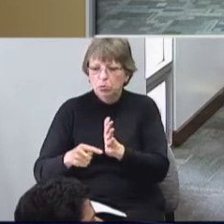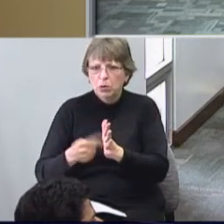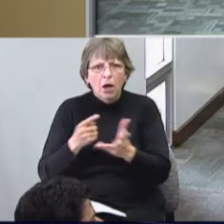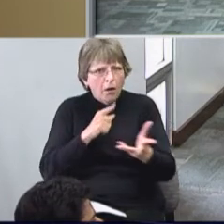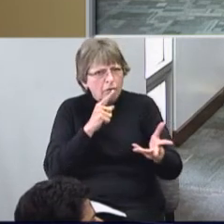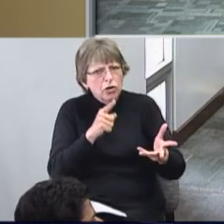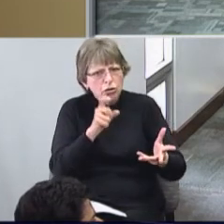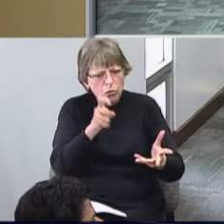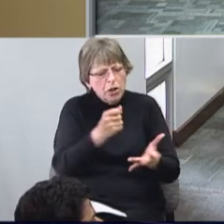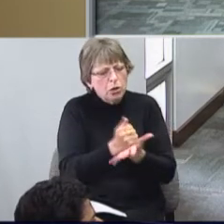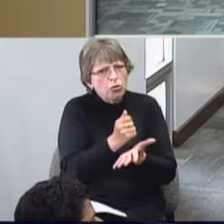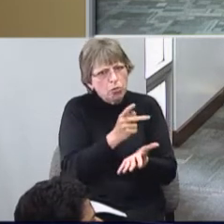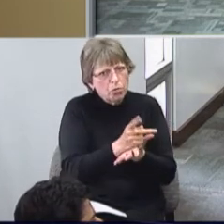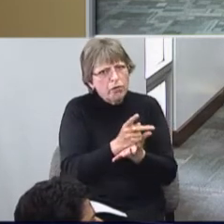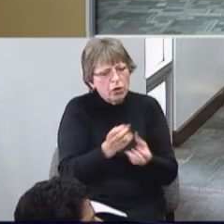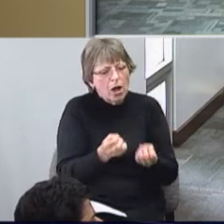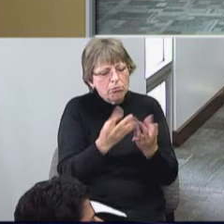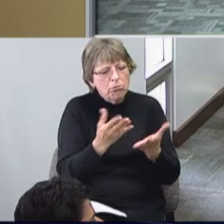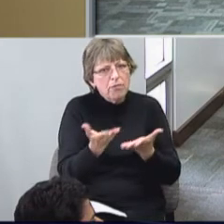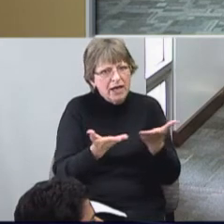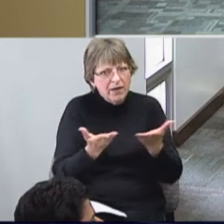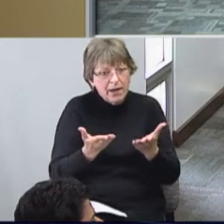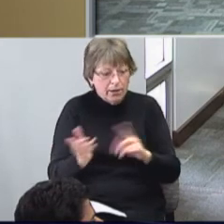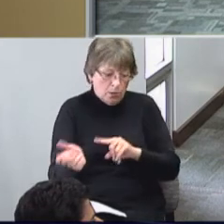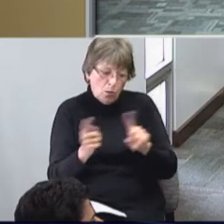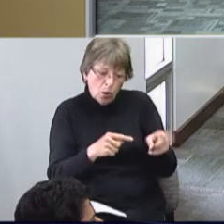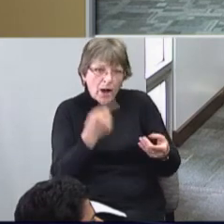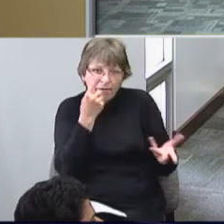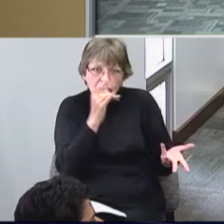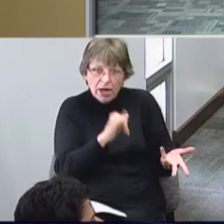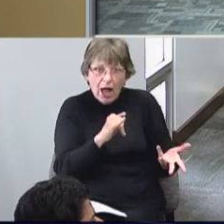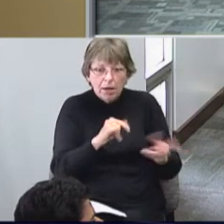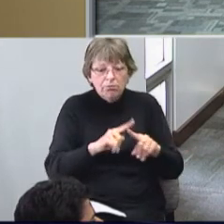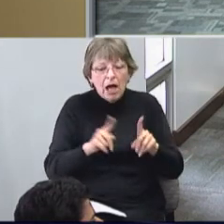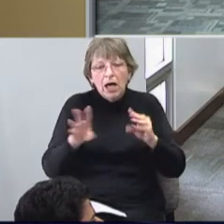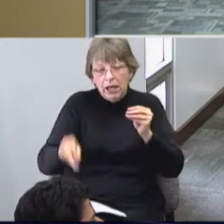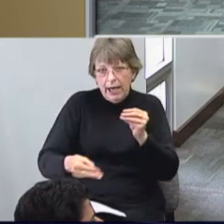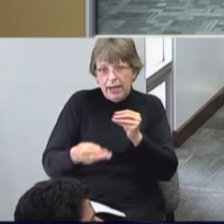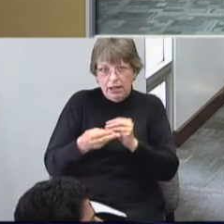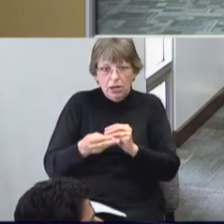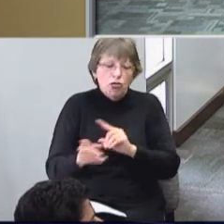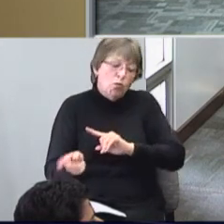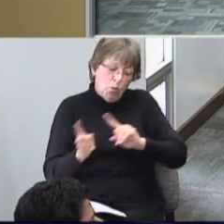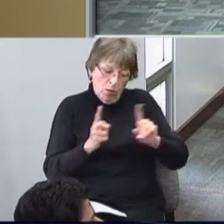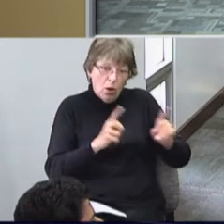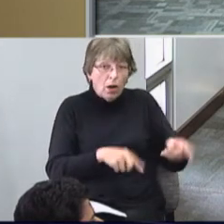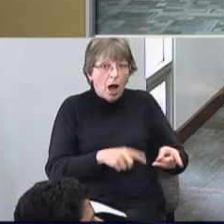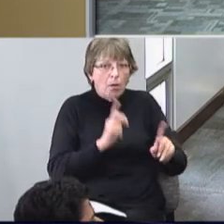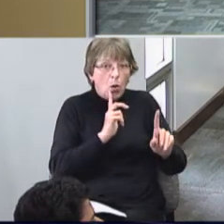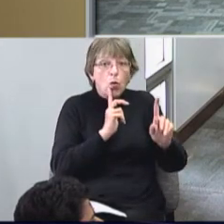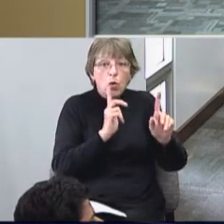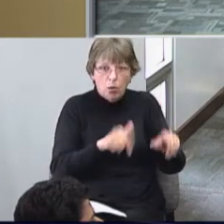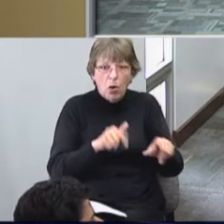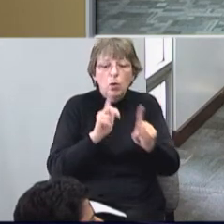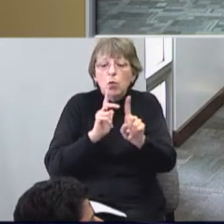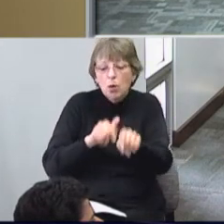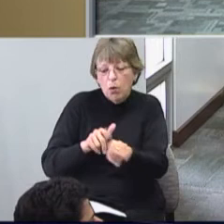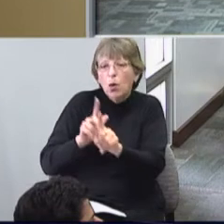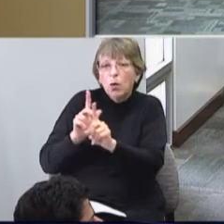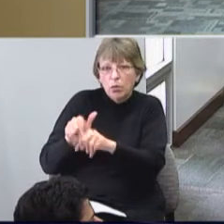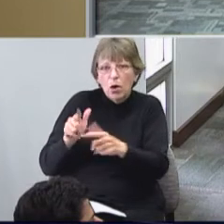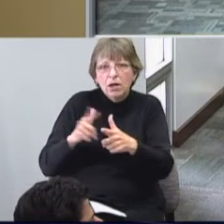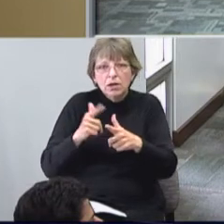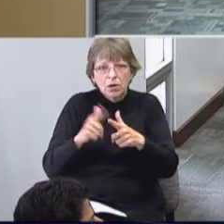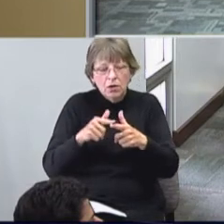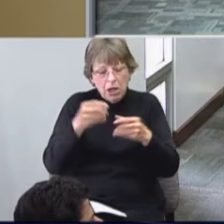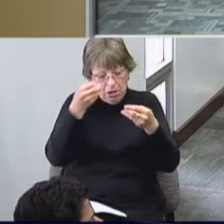approval, and we'll come for those things. But in addition to that, we'll be making reports to you so that you're